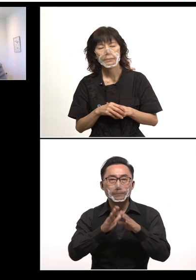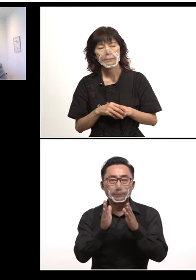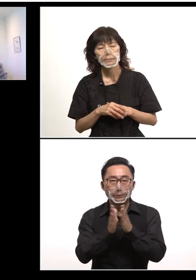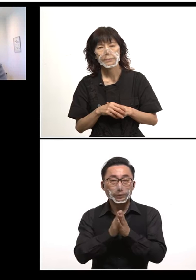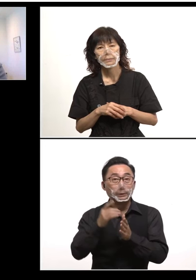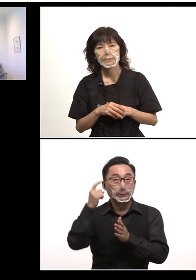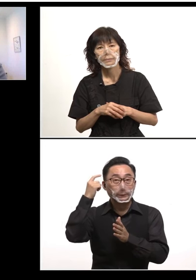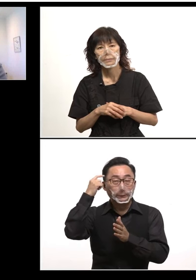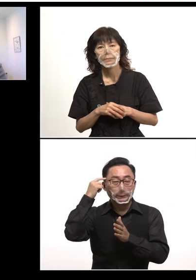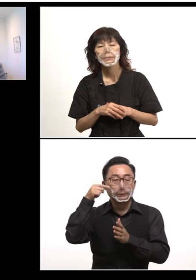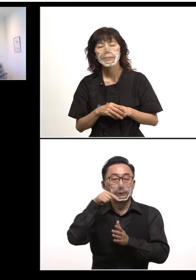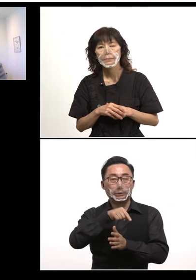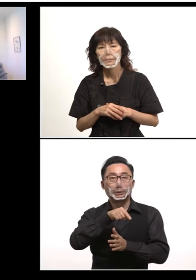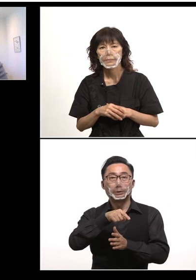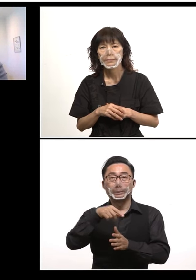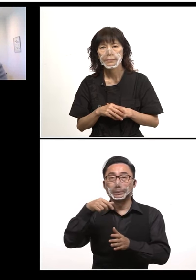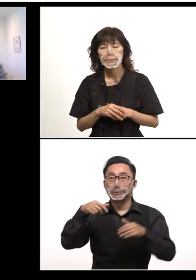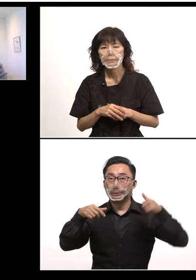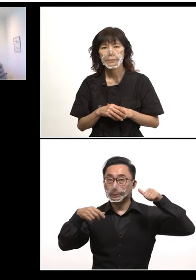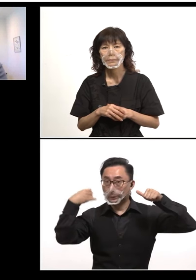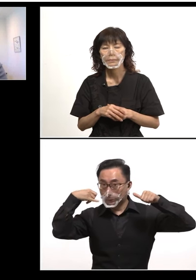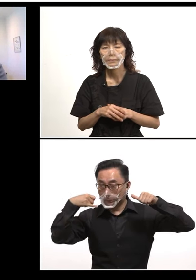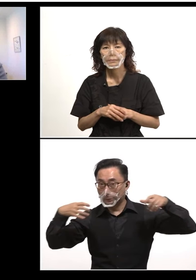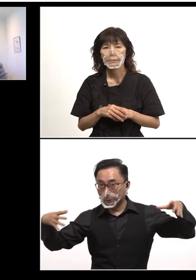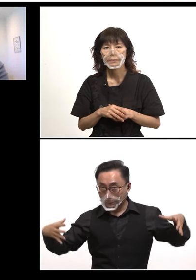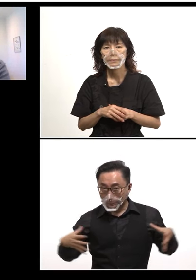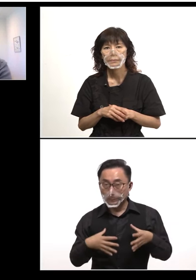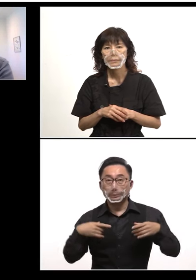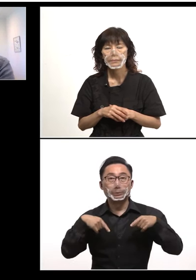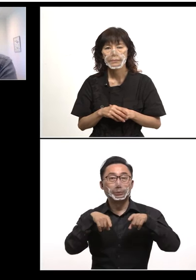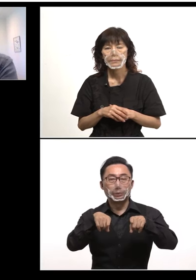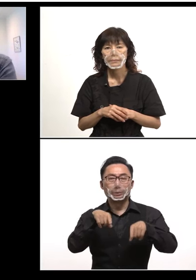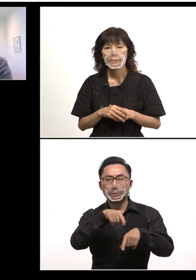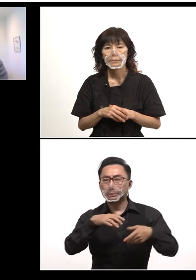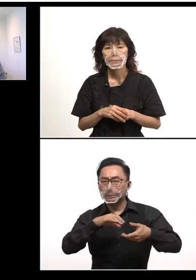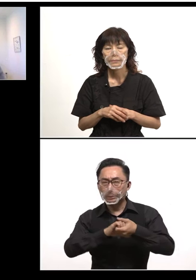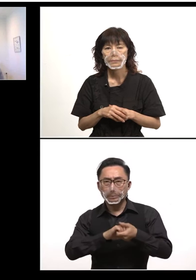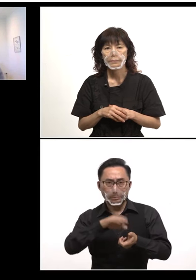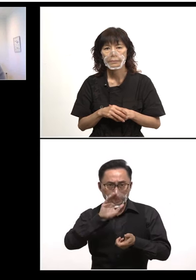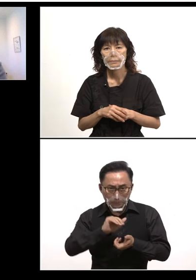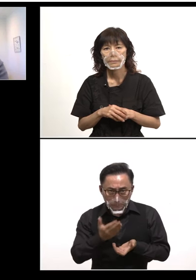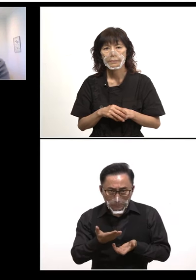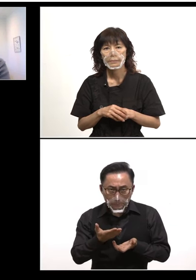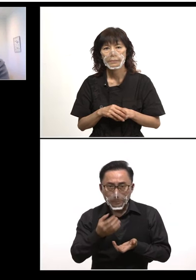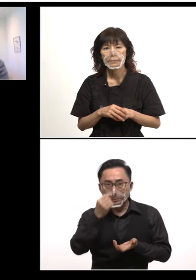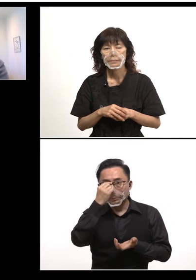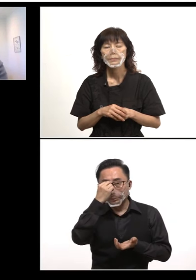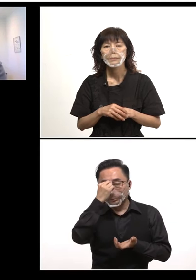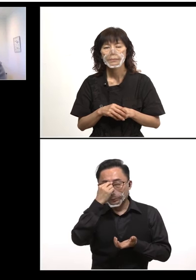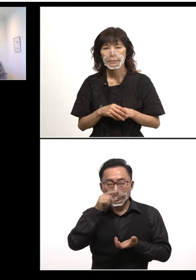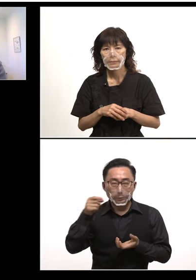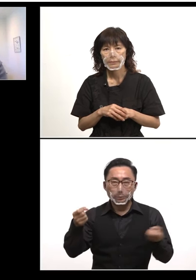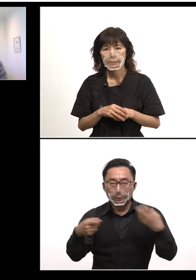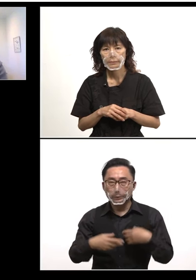But of course, it was almost impossible because you just can't do that. And when we tried, we failed,